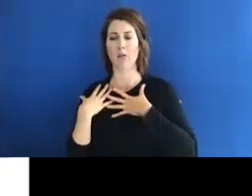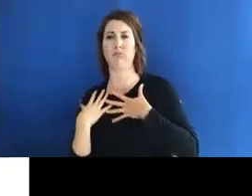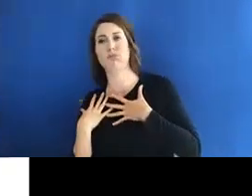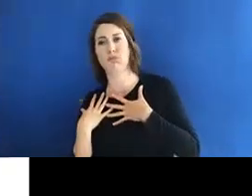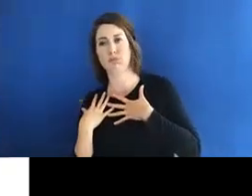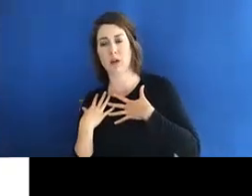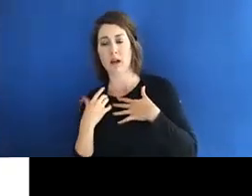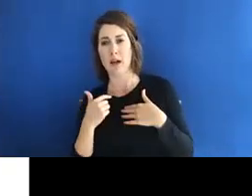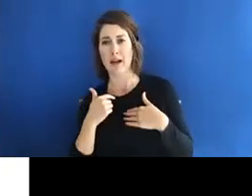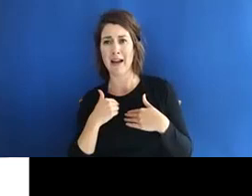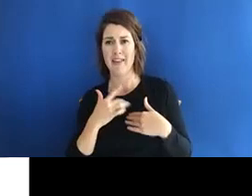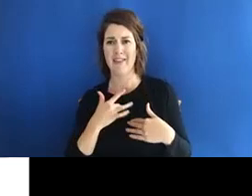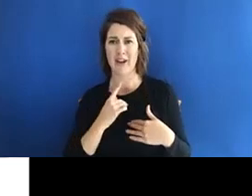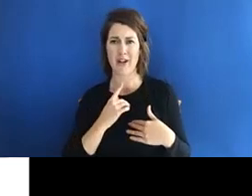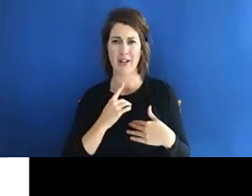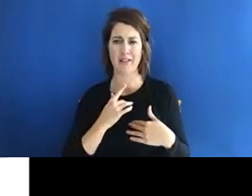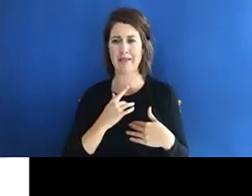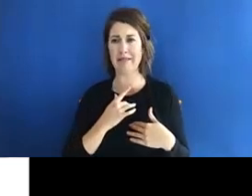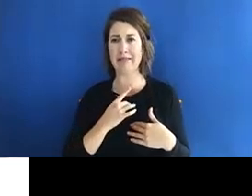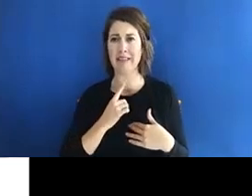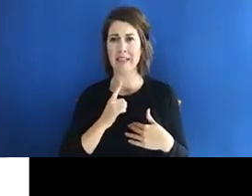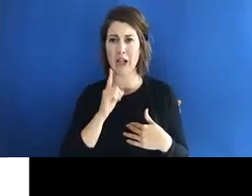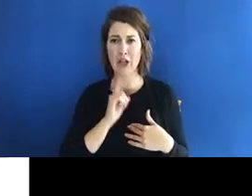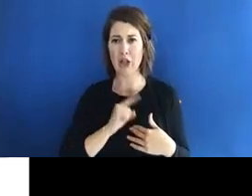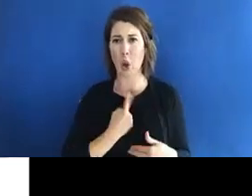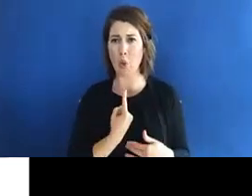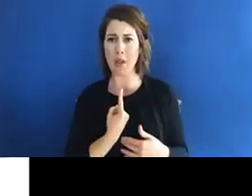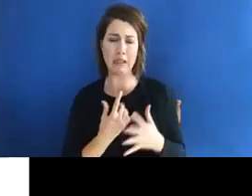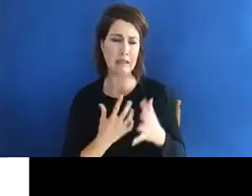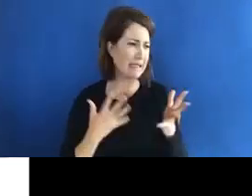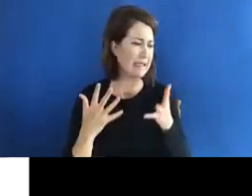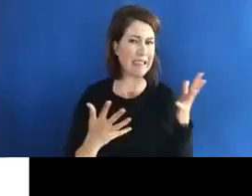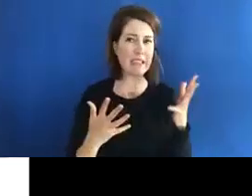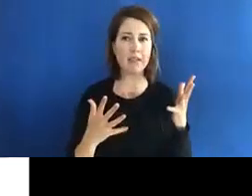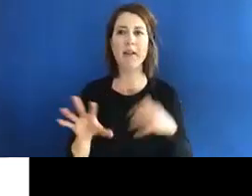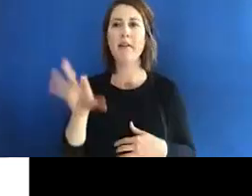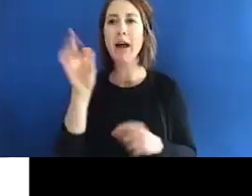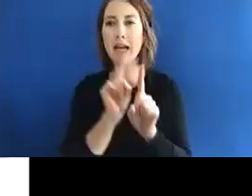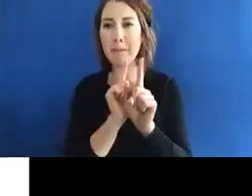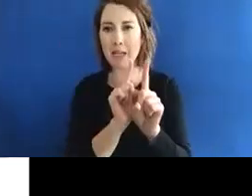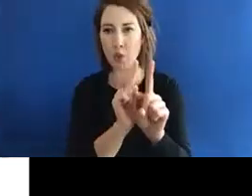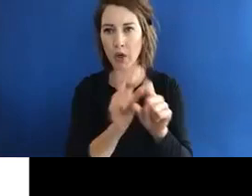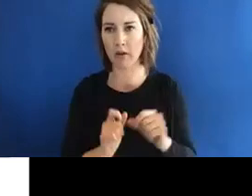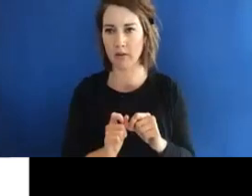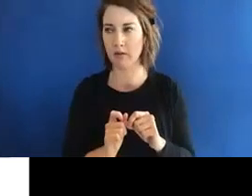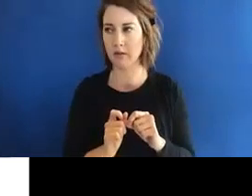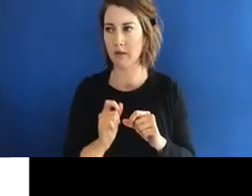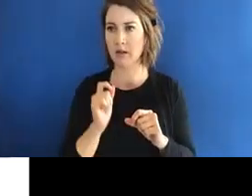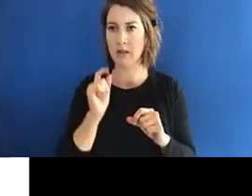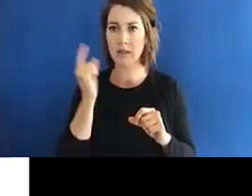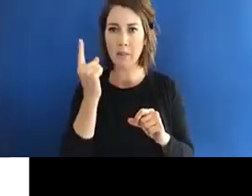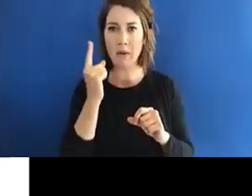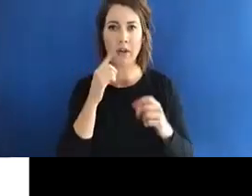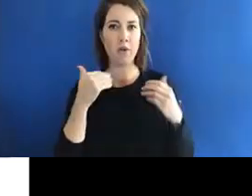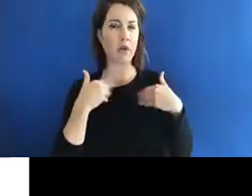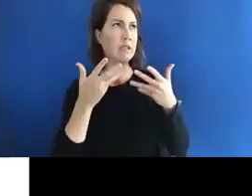I always recommend find a mentor, someone that can serve as a sounding board or a thought partner, so you don't feel alone, and